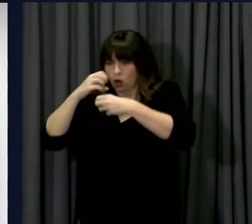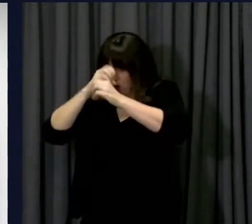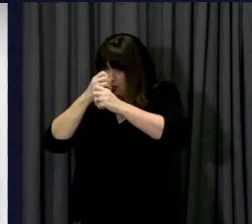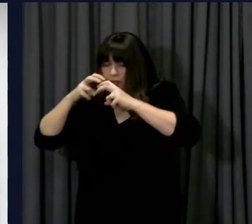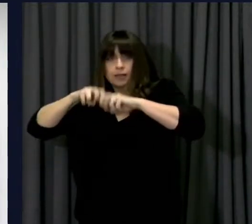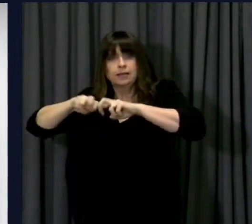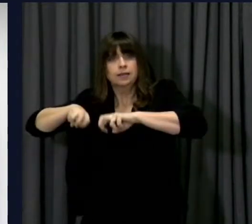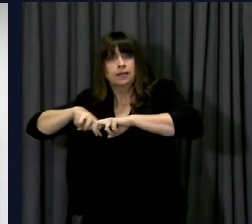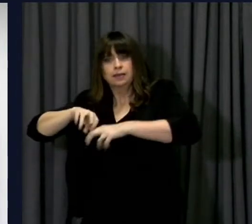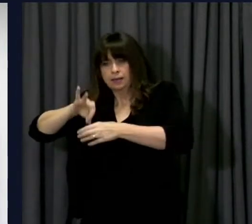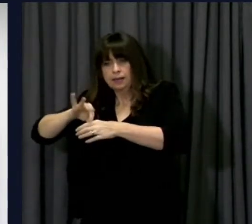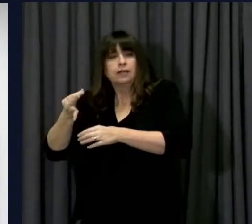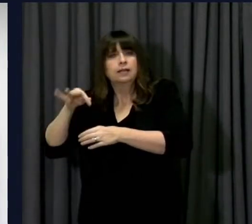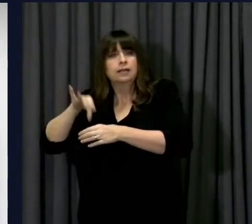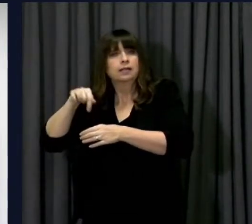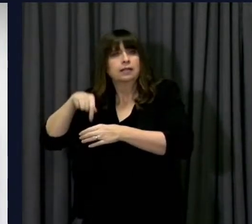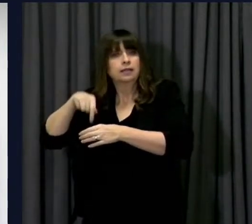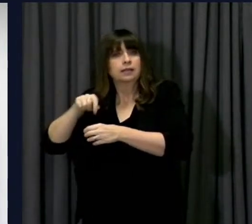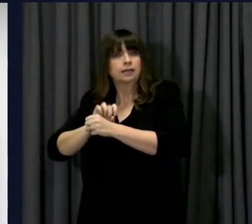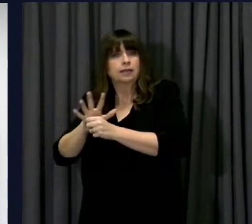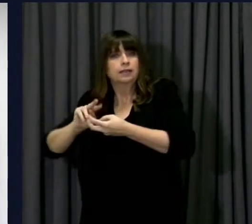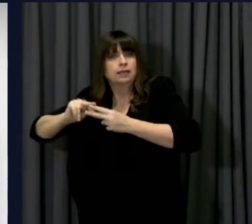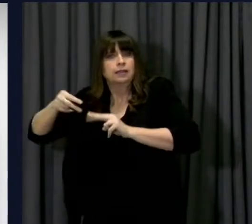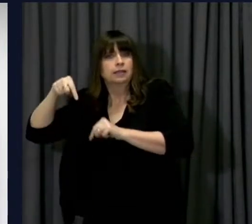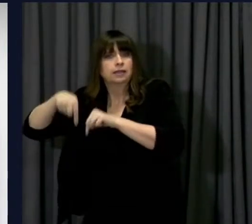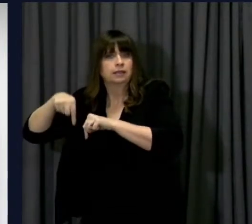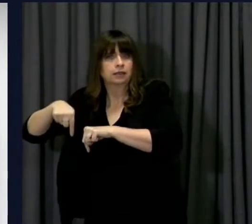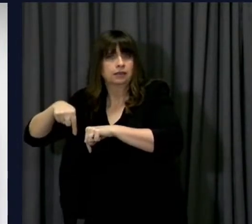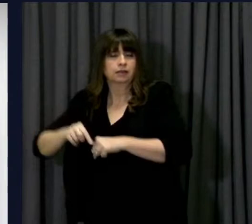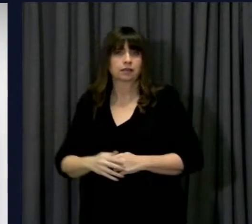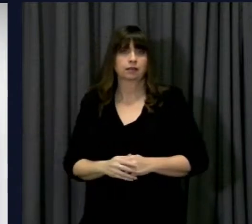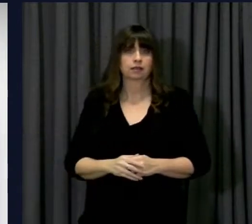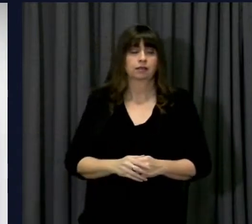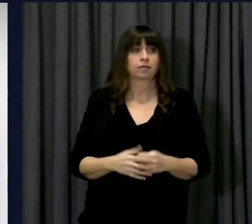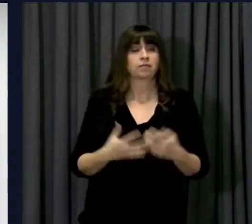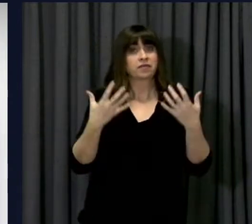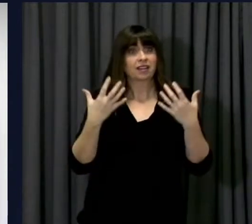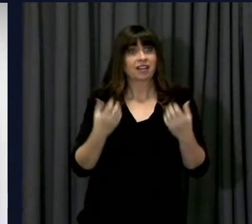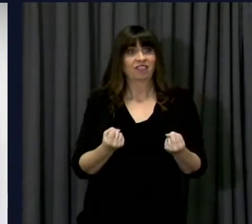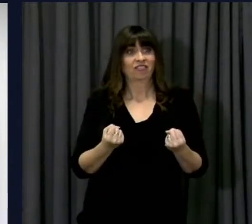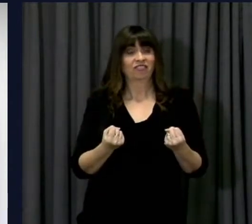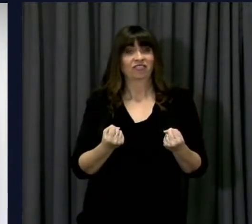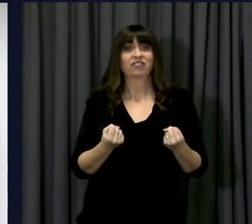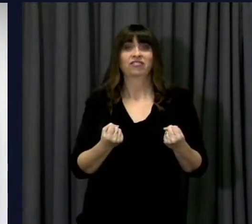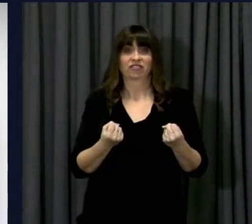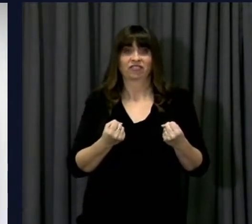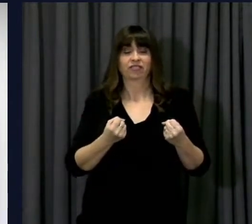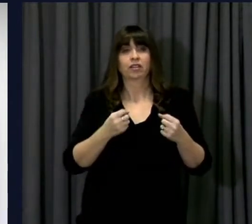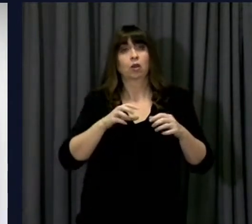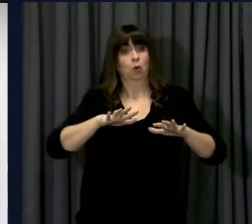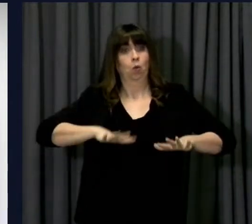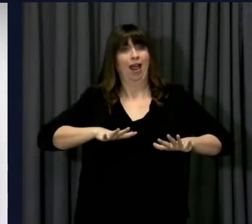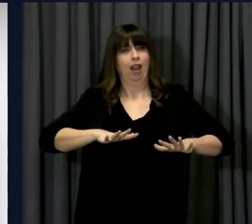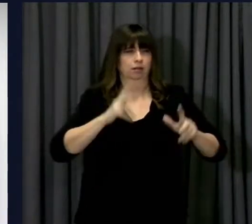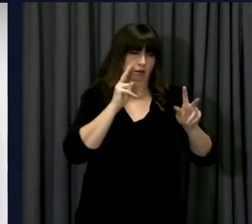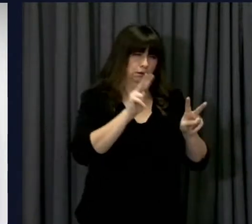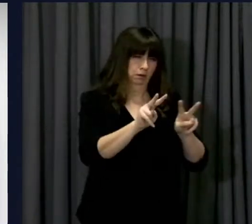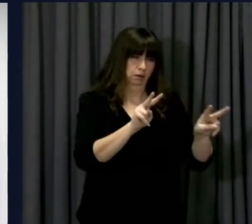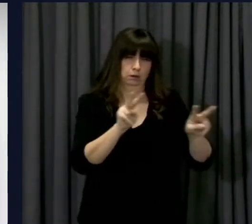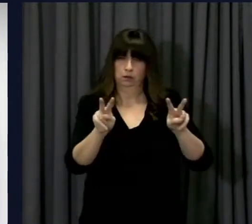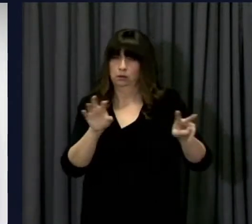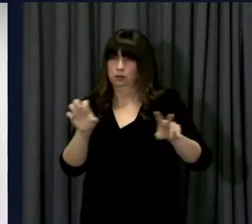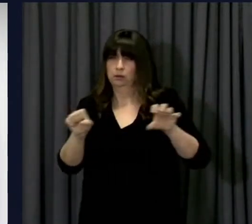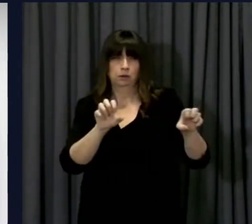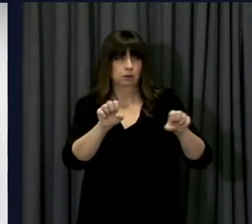addition to this quarantine and testing system, we also have a well-established surveillance system in place in Wales.